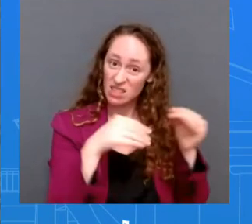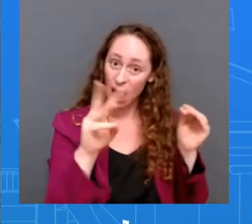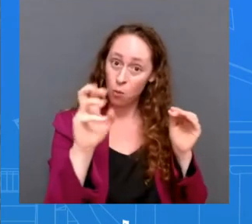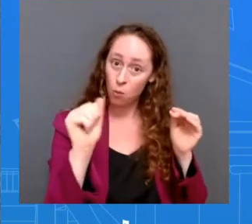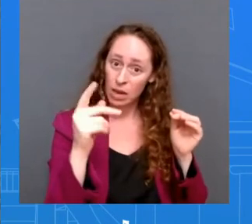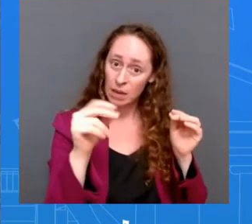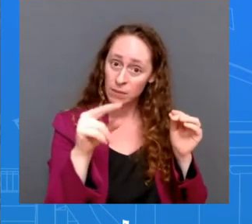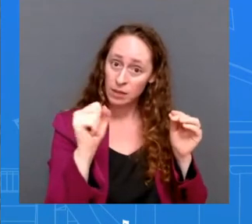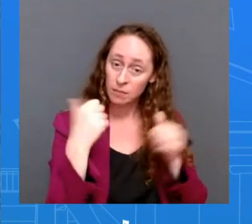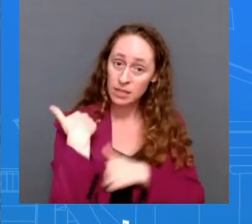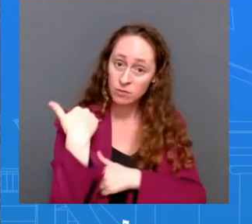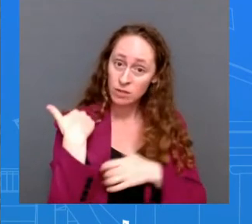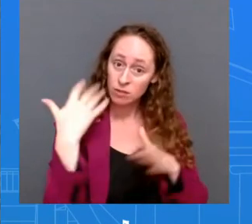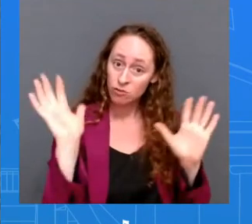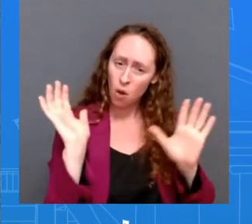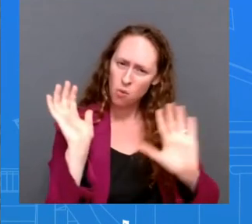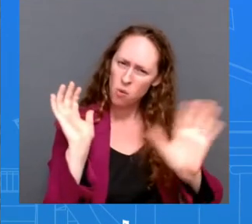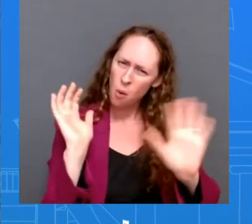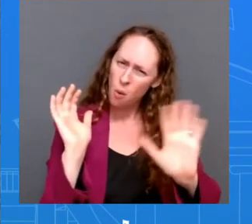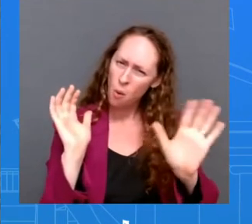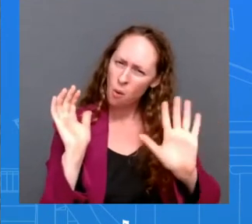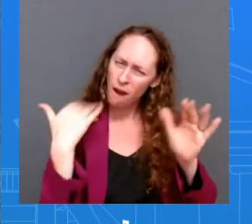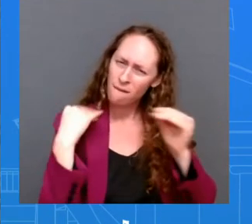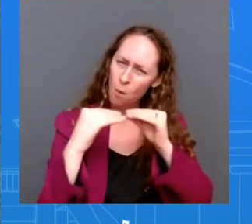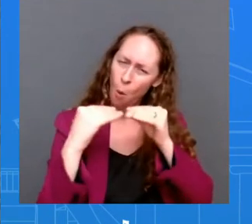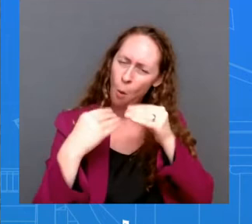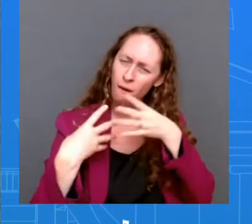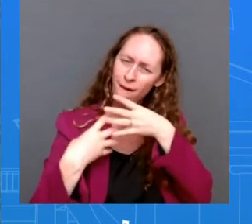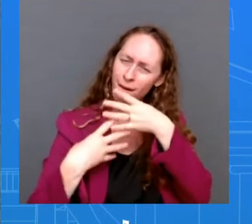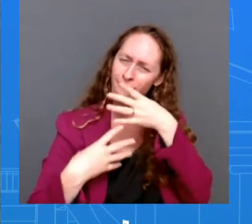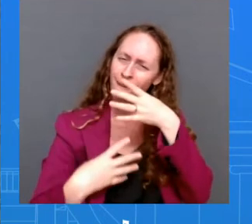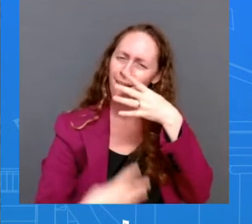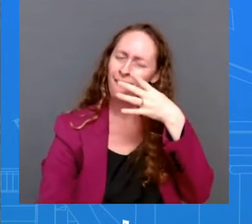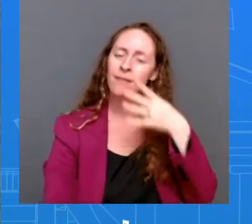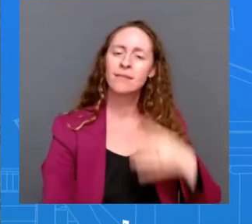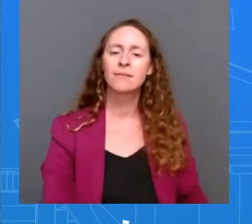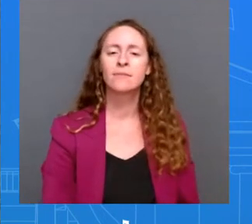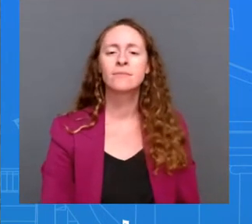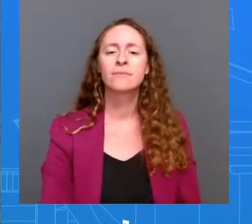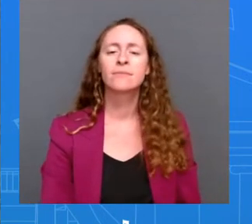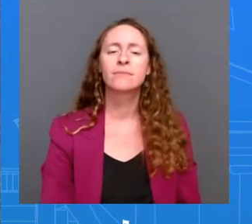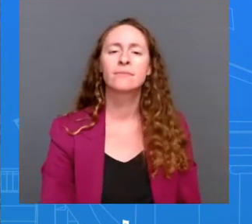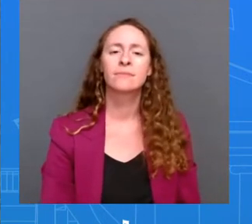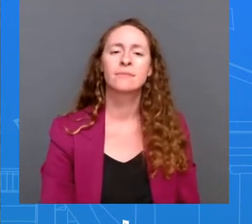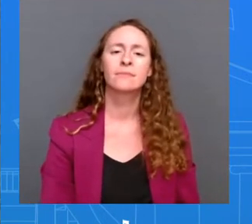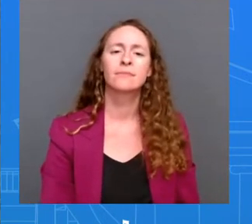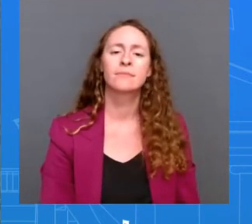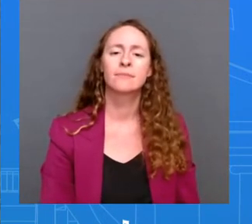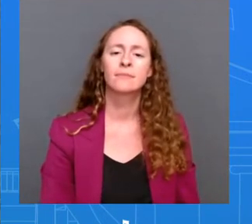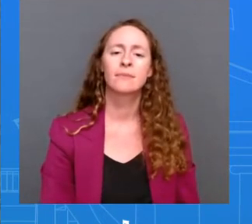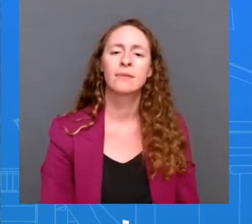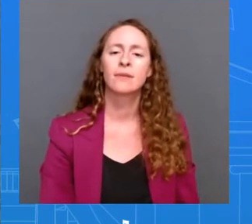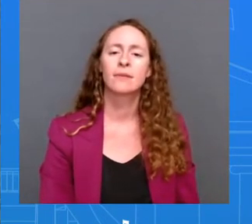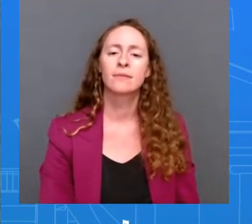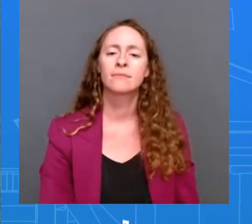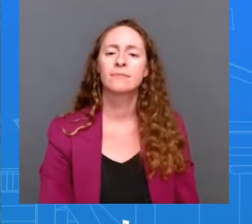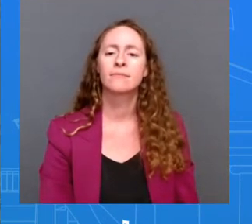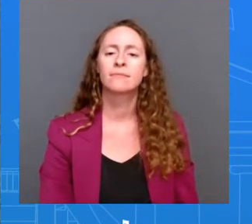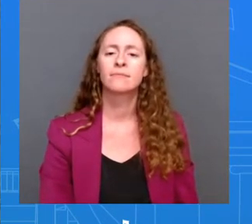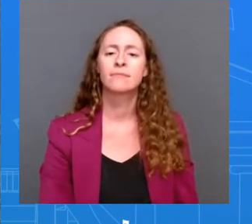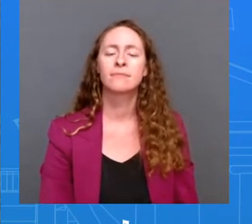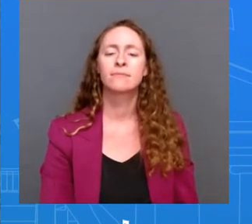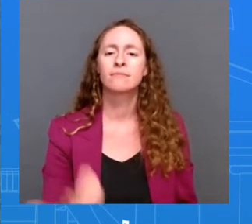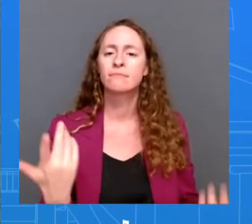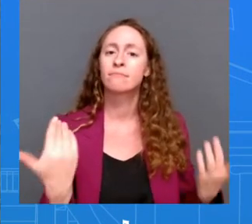land. It does provide on its own an awful lot of flexibility and authority for the administration to continue to